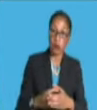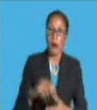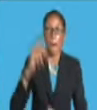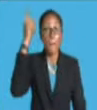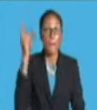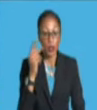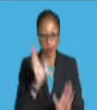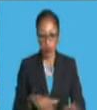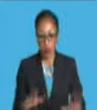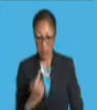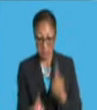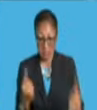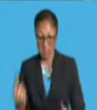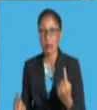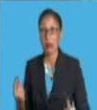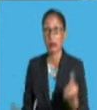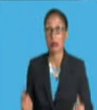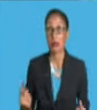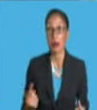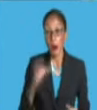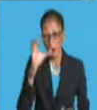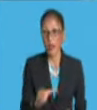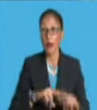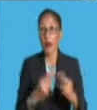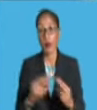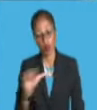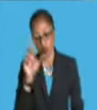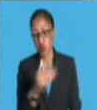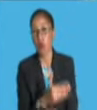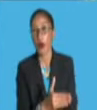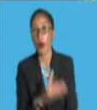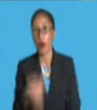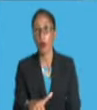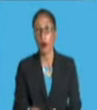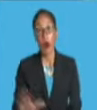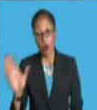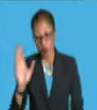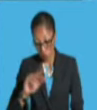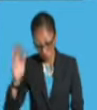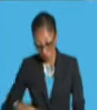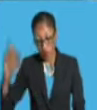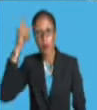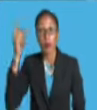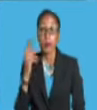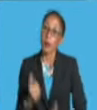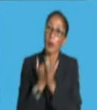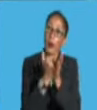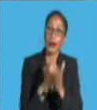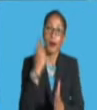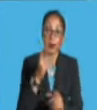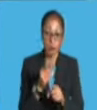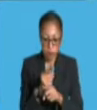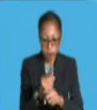children. Each member of the family has to play his or her role. The parents support their children. They have to love, care and guide.